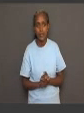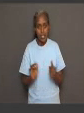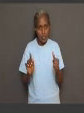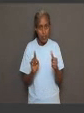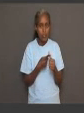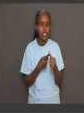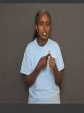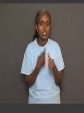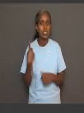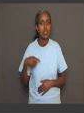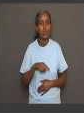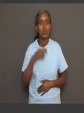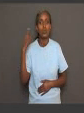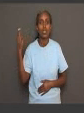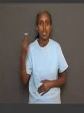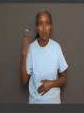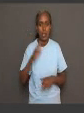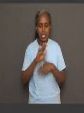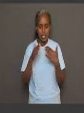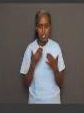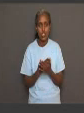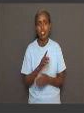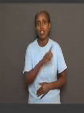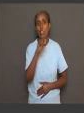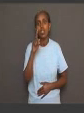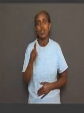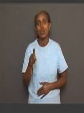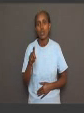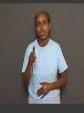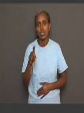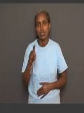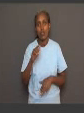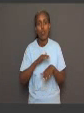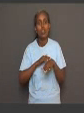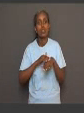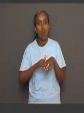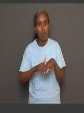First, we apply the general equation for slope.